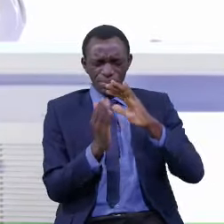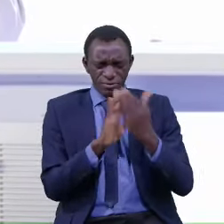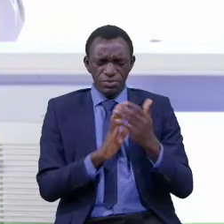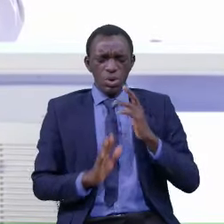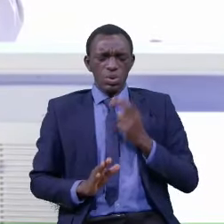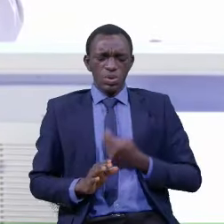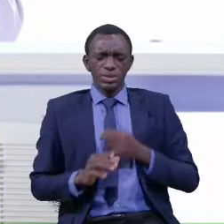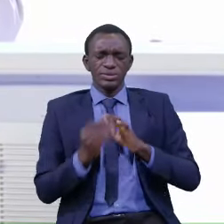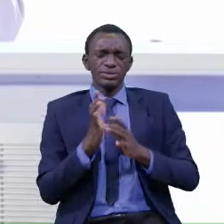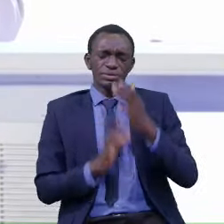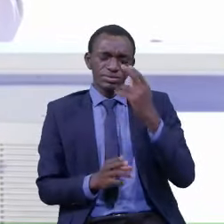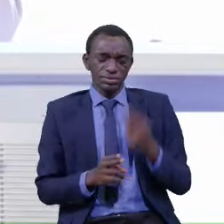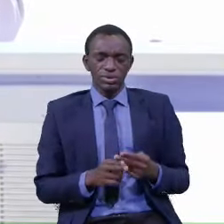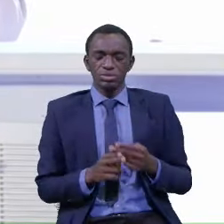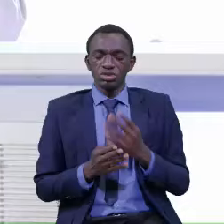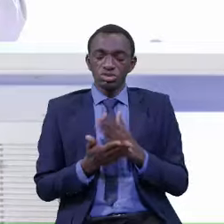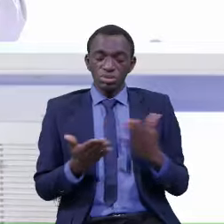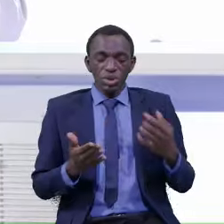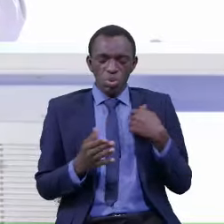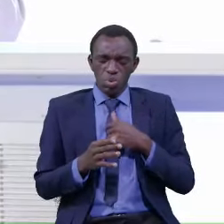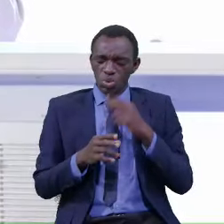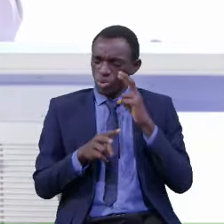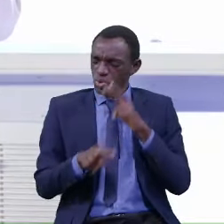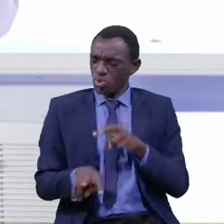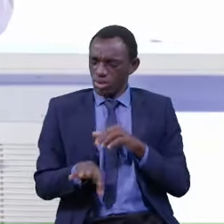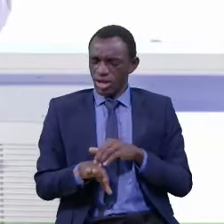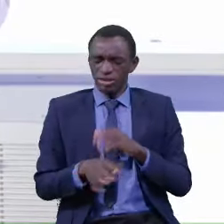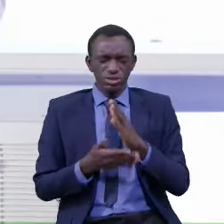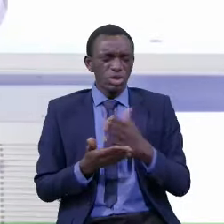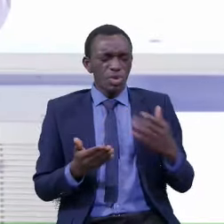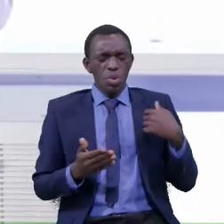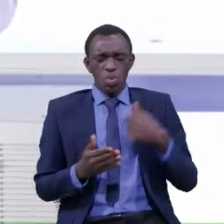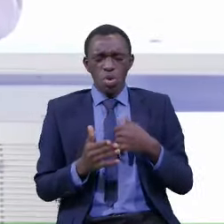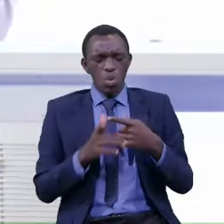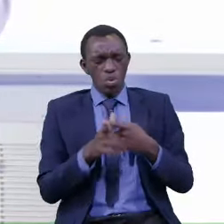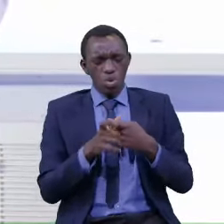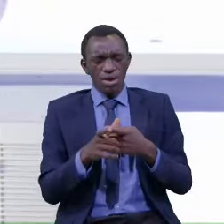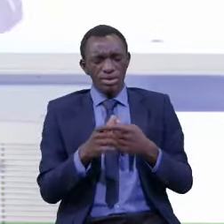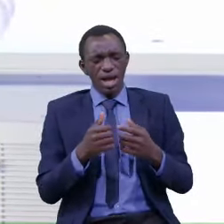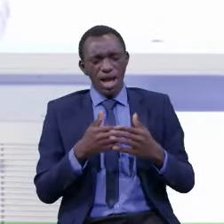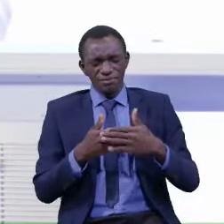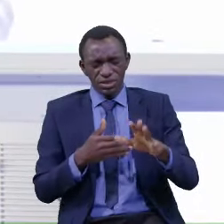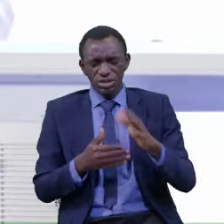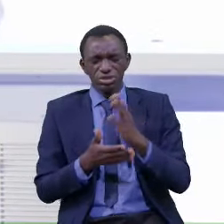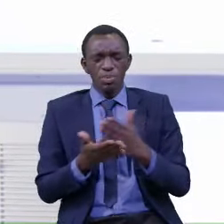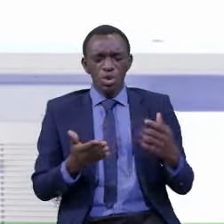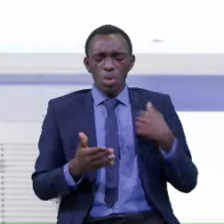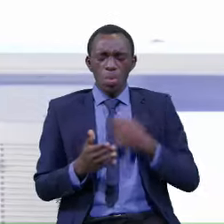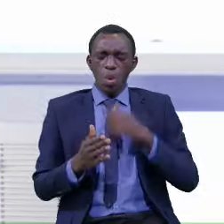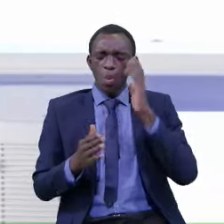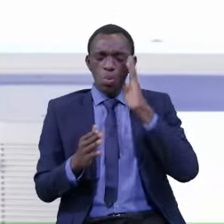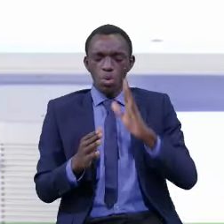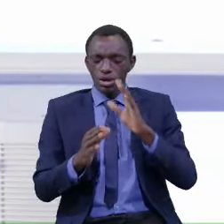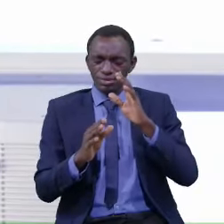to look at. Something to run after. Something to pursue. Something to be